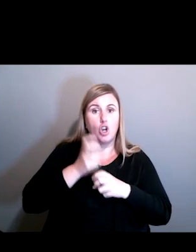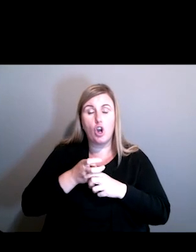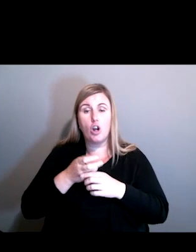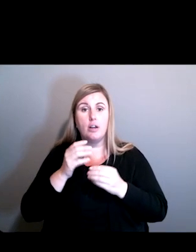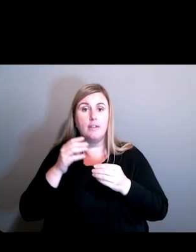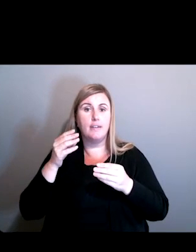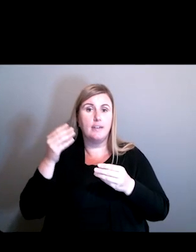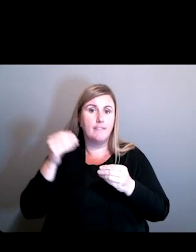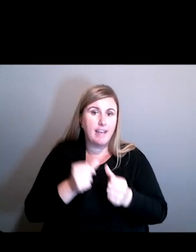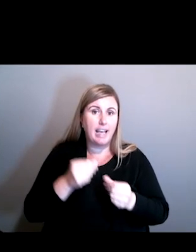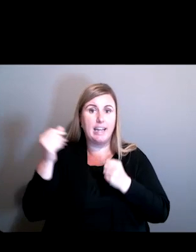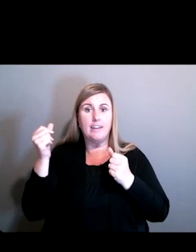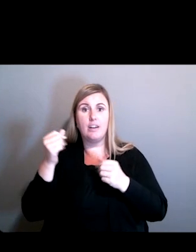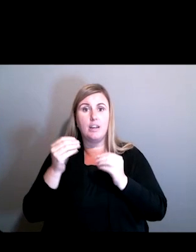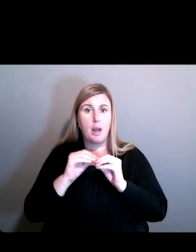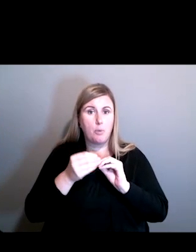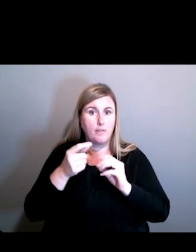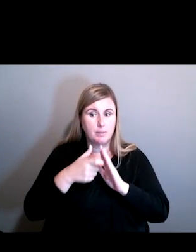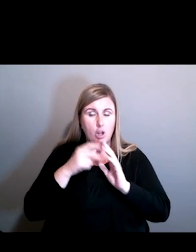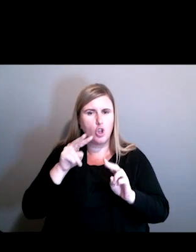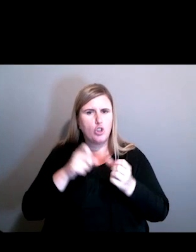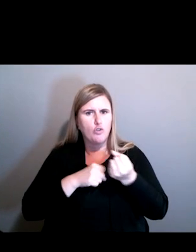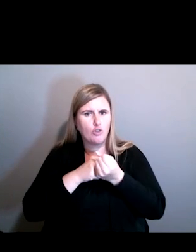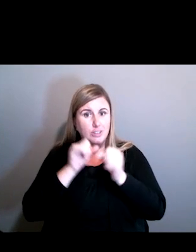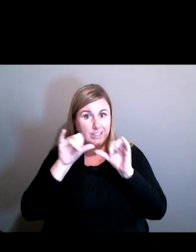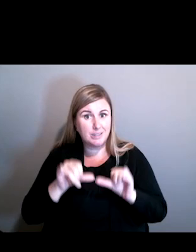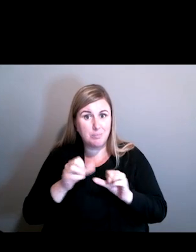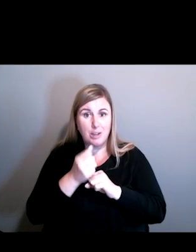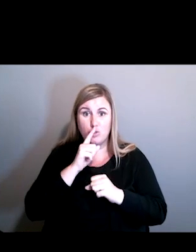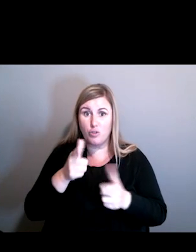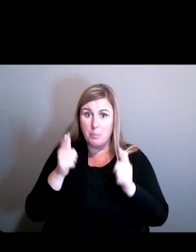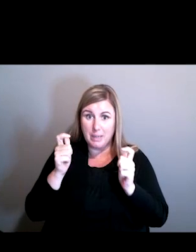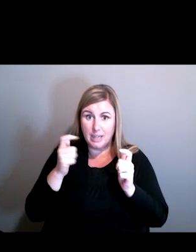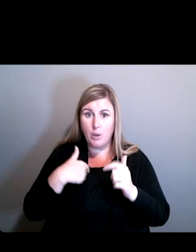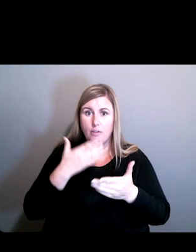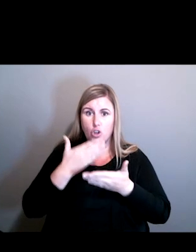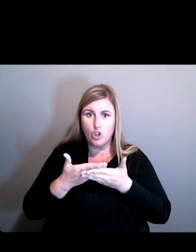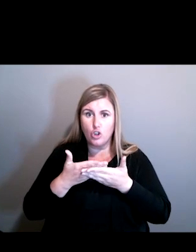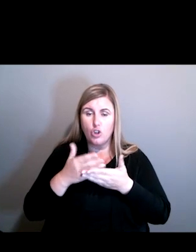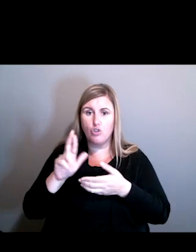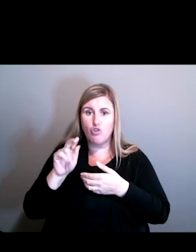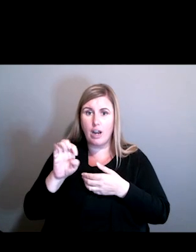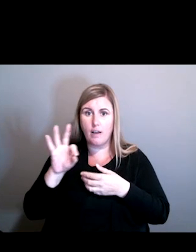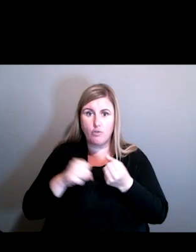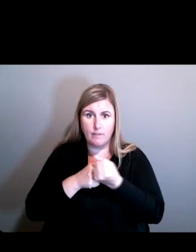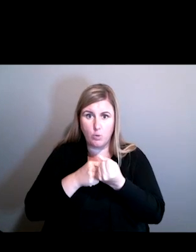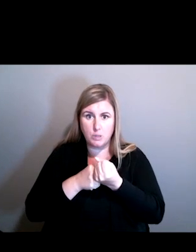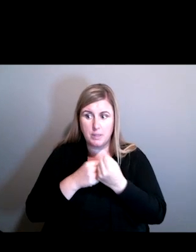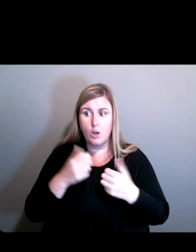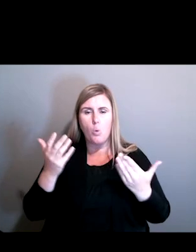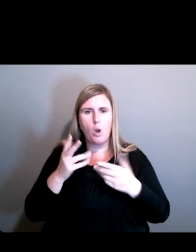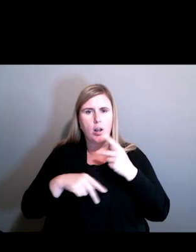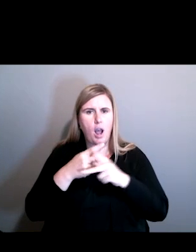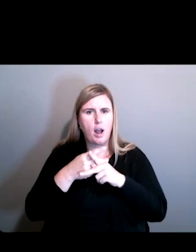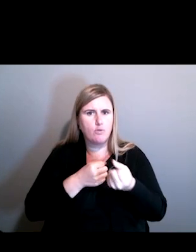in number demands. Look at our reinforcement systems. Make sure that they're immediate, that we have a good rate of reinforcement.